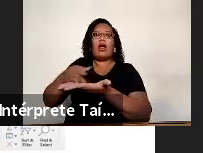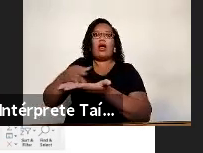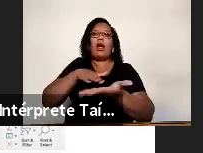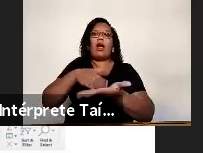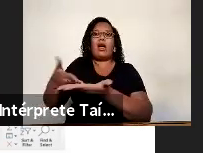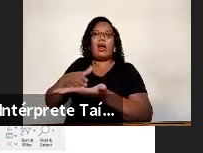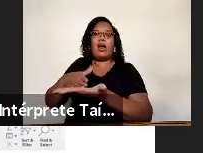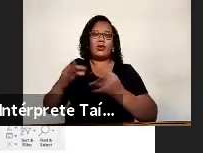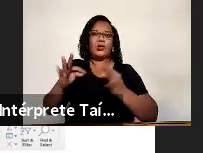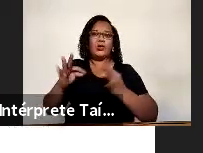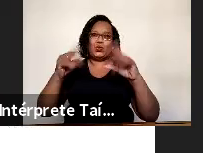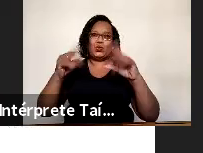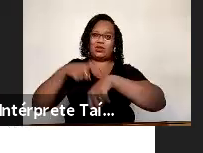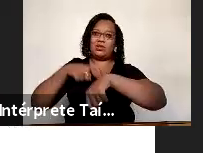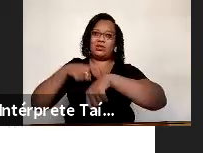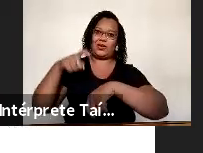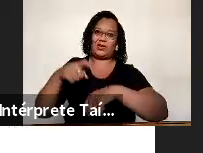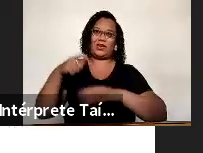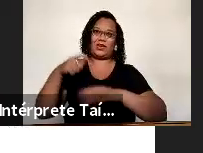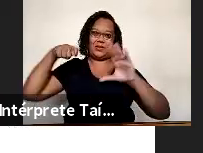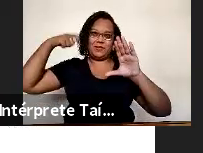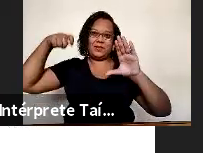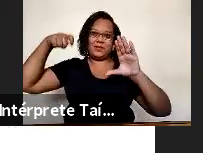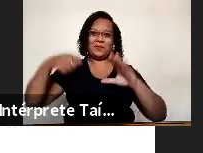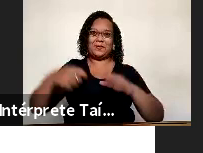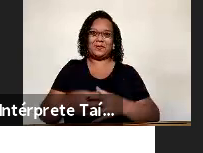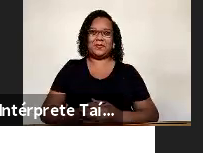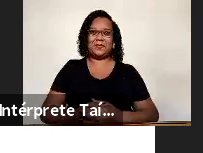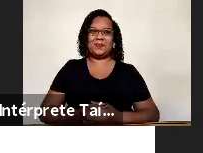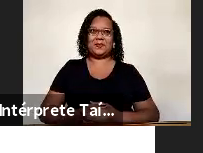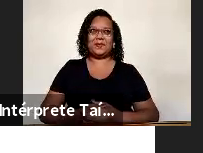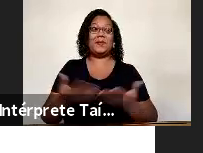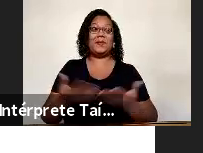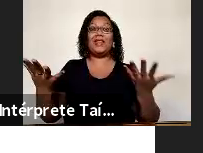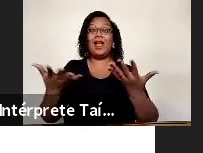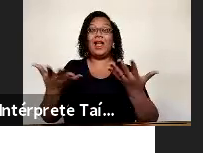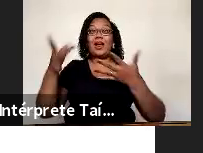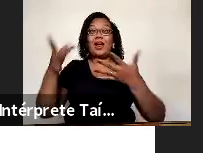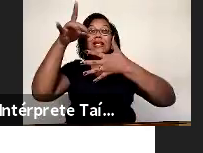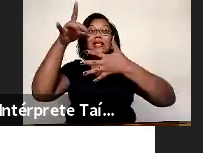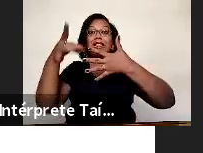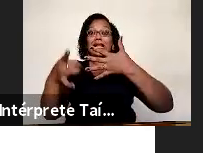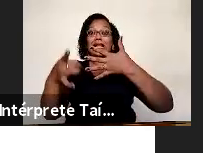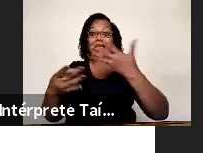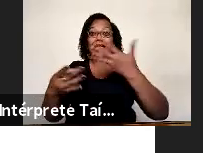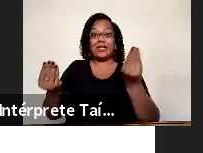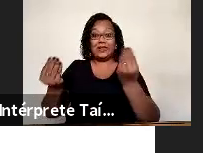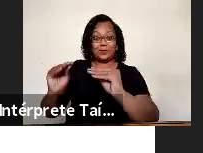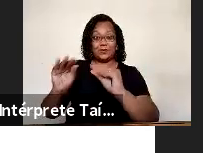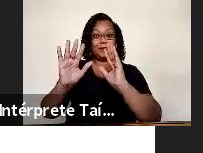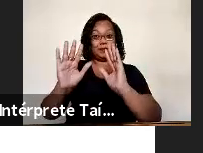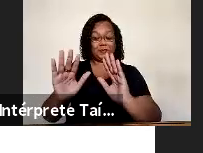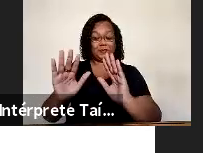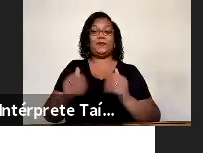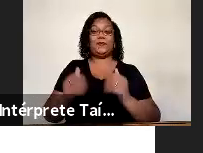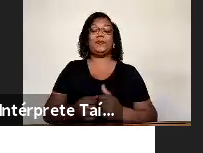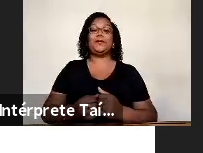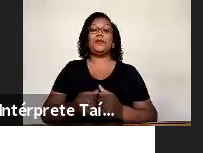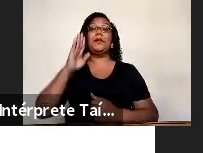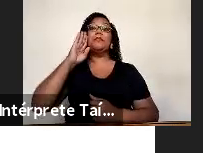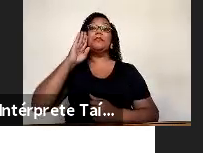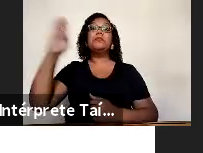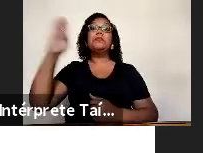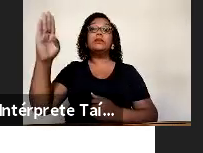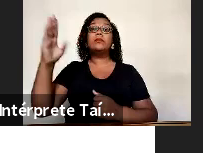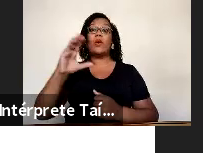And now, what are the details I include in this? So, for the main categories and the main nominees, I really